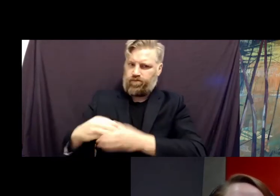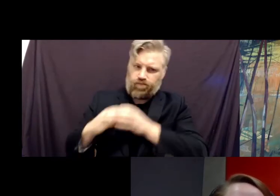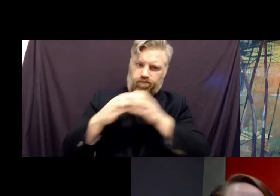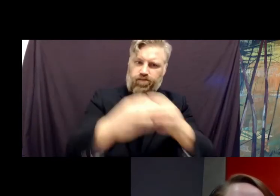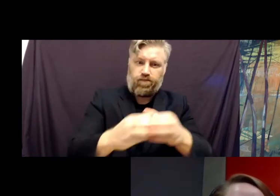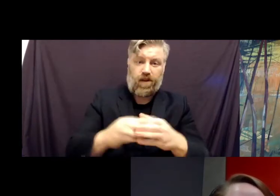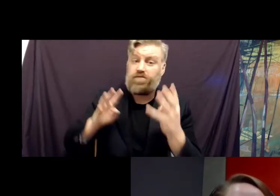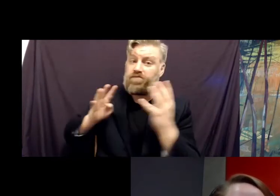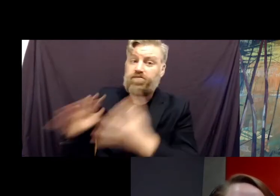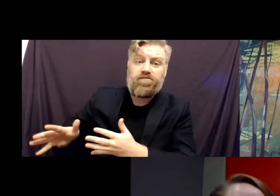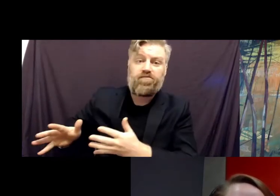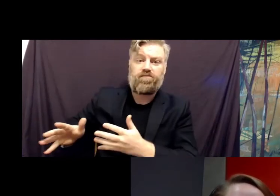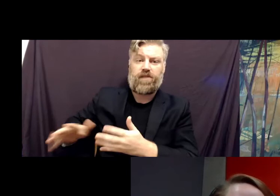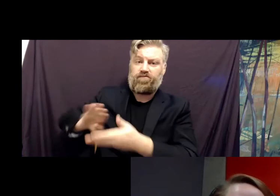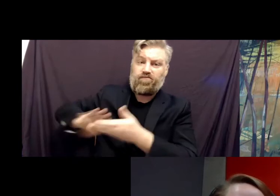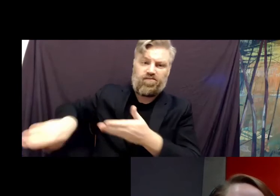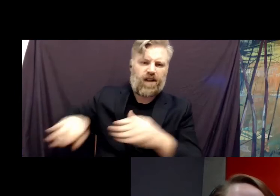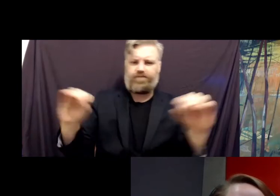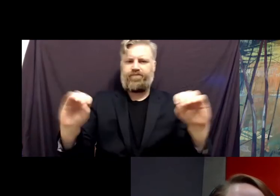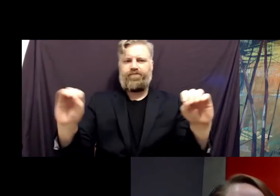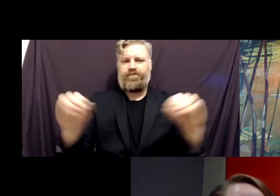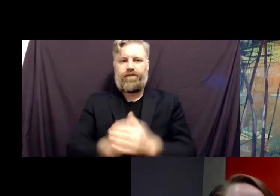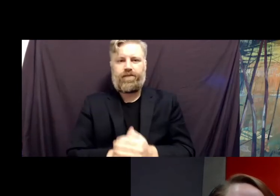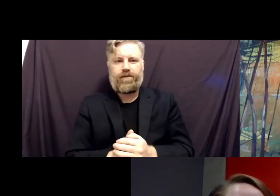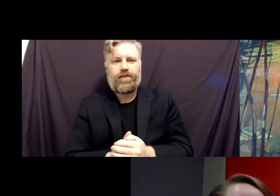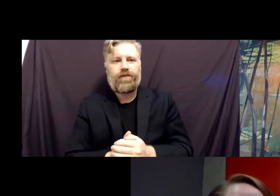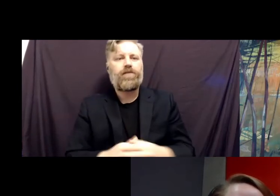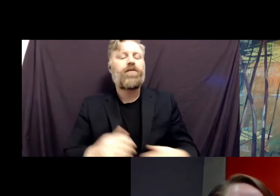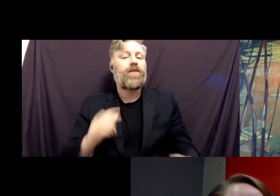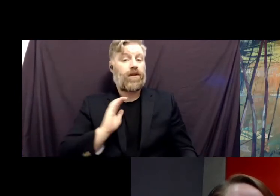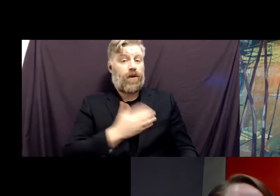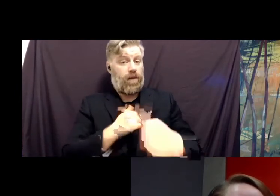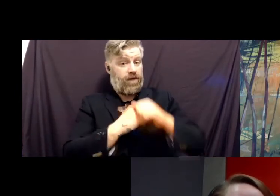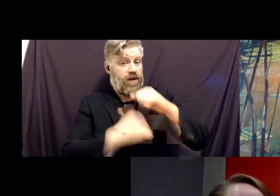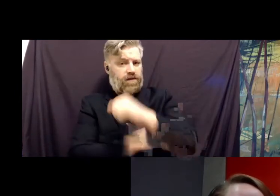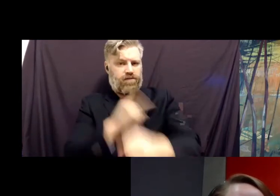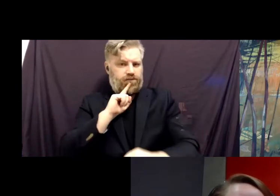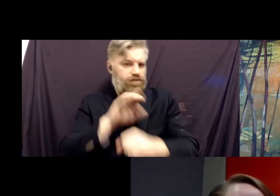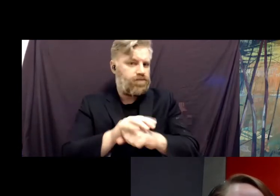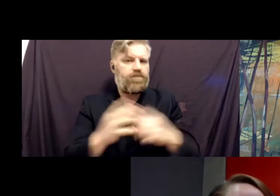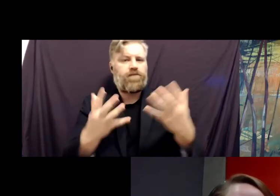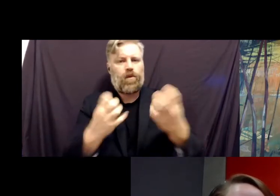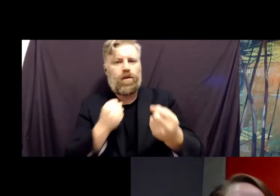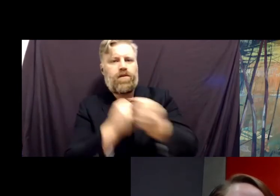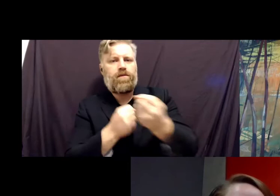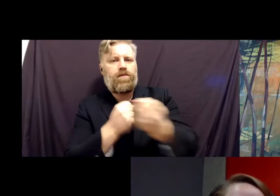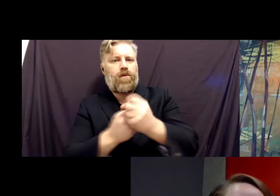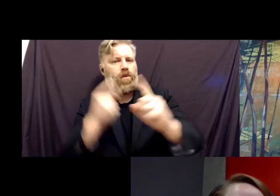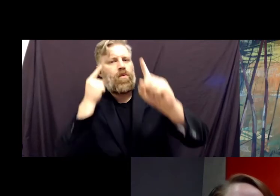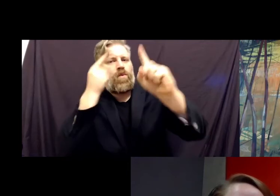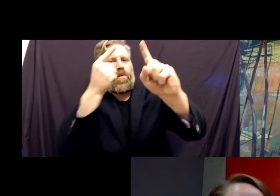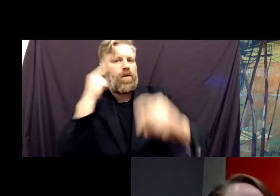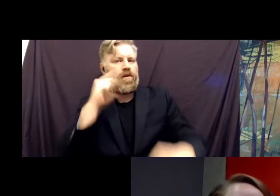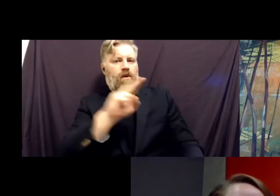With the Zero Project, the Essel Foundation has committed itself to supporting the goals of the